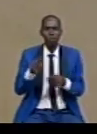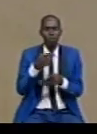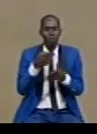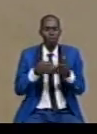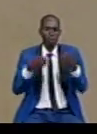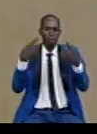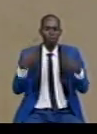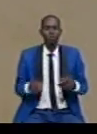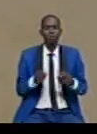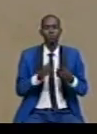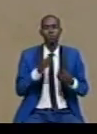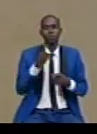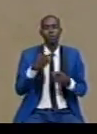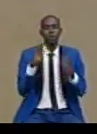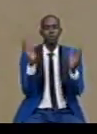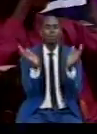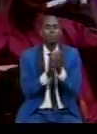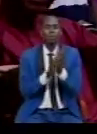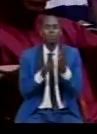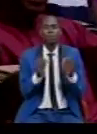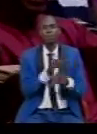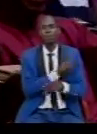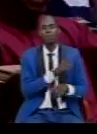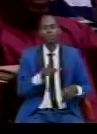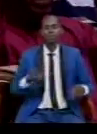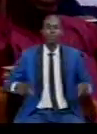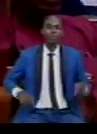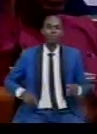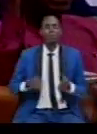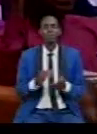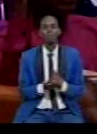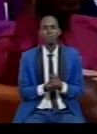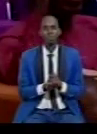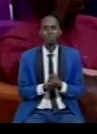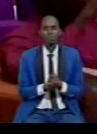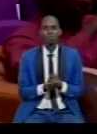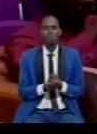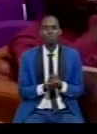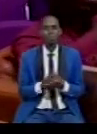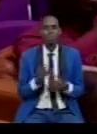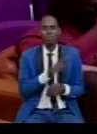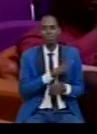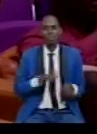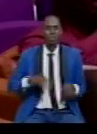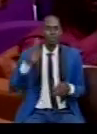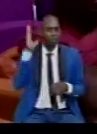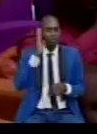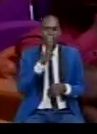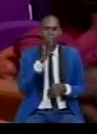what transpired. Praise the Lord. The Lord will show up in your case.